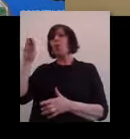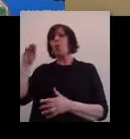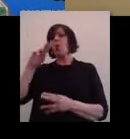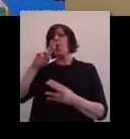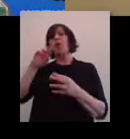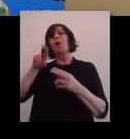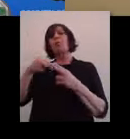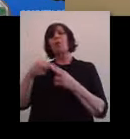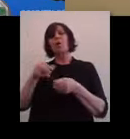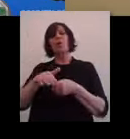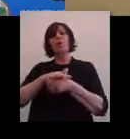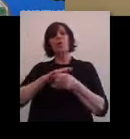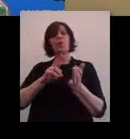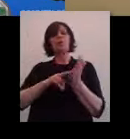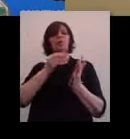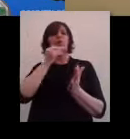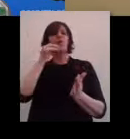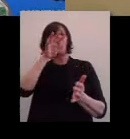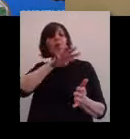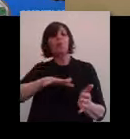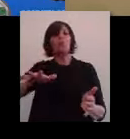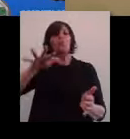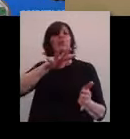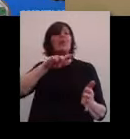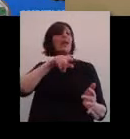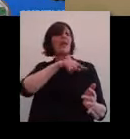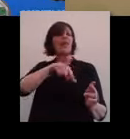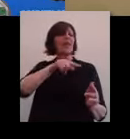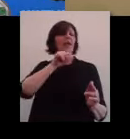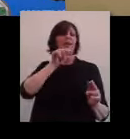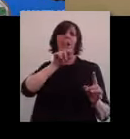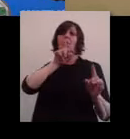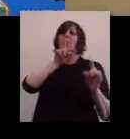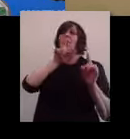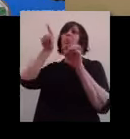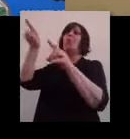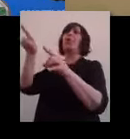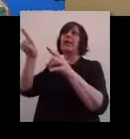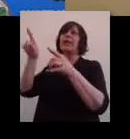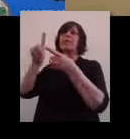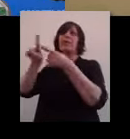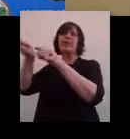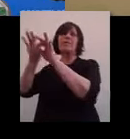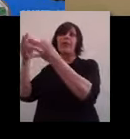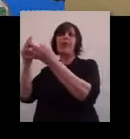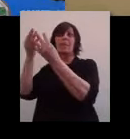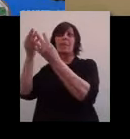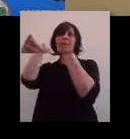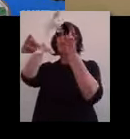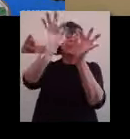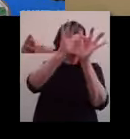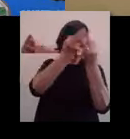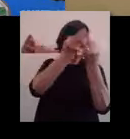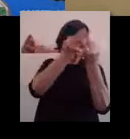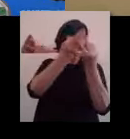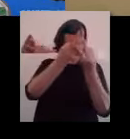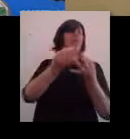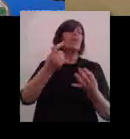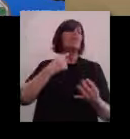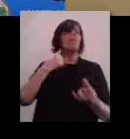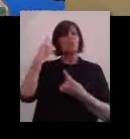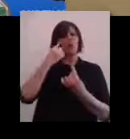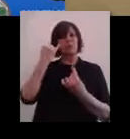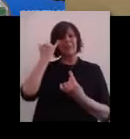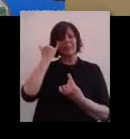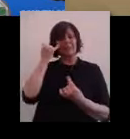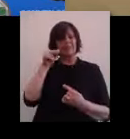across the state not reporting cases to families or notifying them in a timely manner. We were wondering if the county has heard